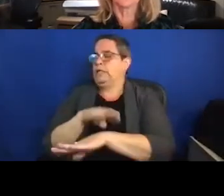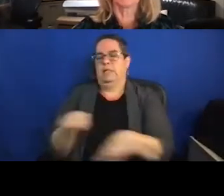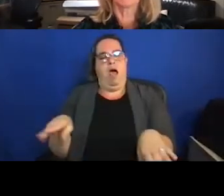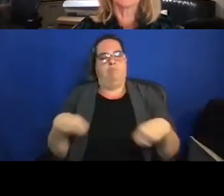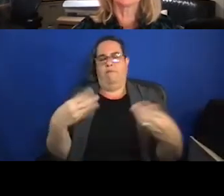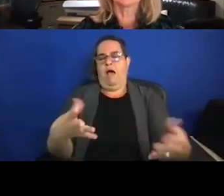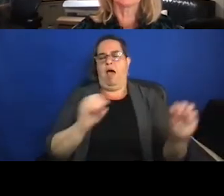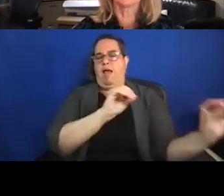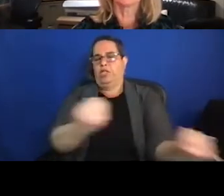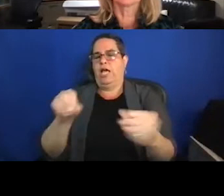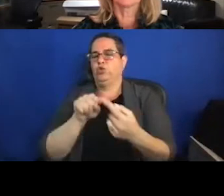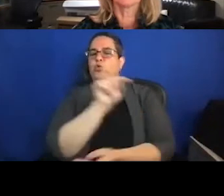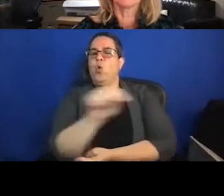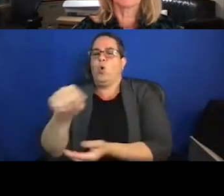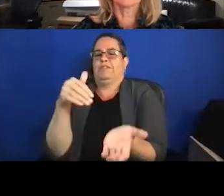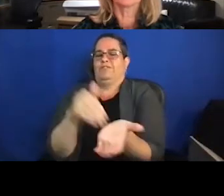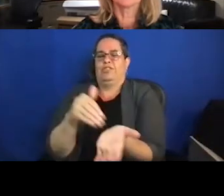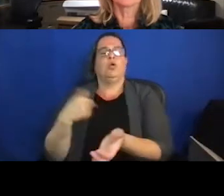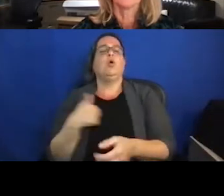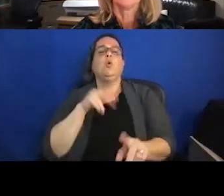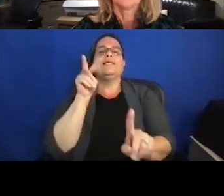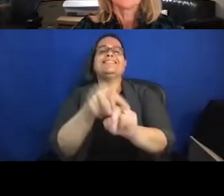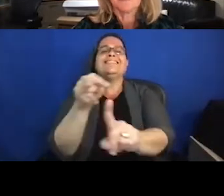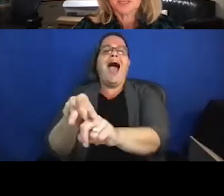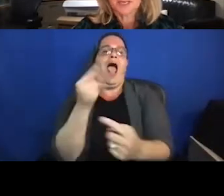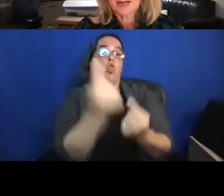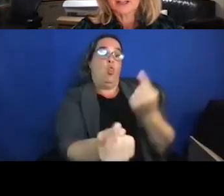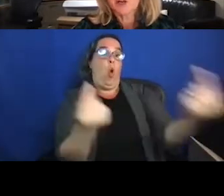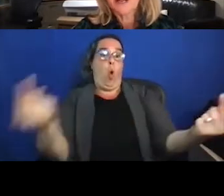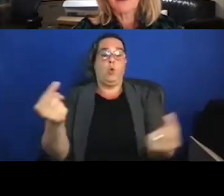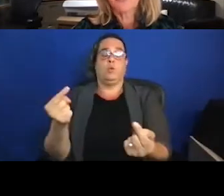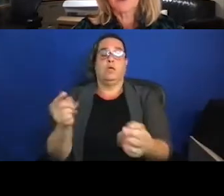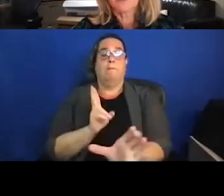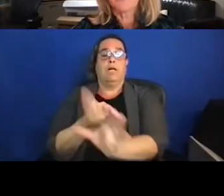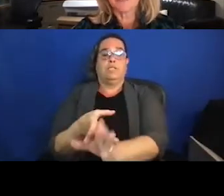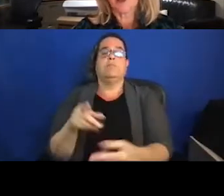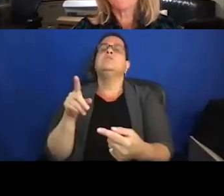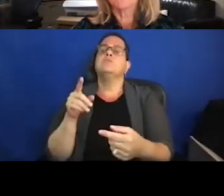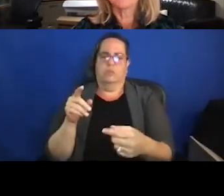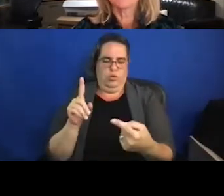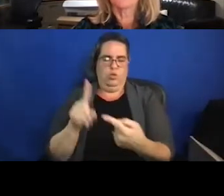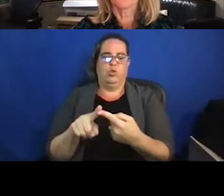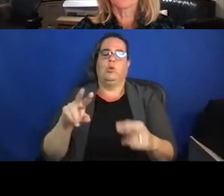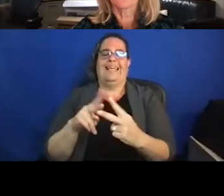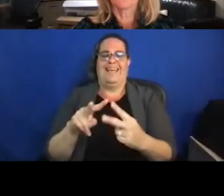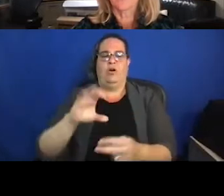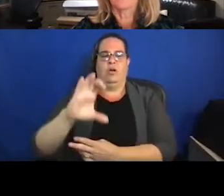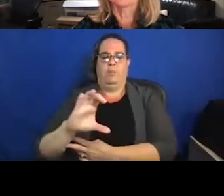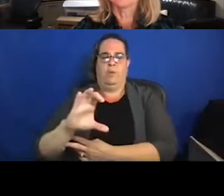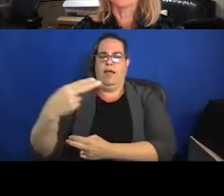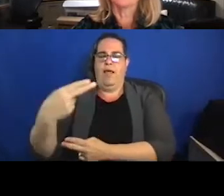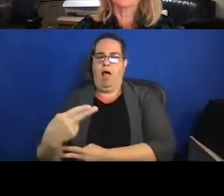people came in who were treated at 111 clinics. So basically 1 person per clinic. And so we did not